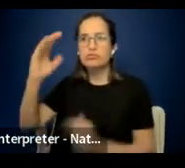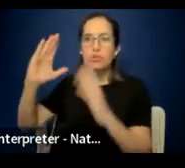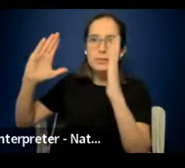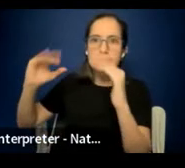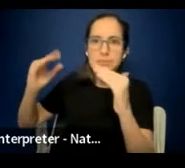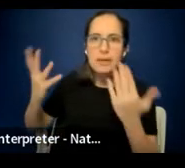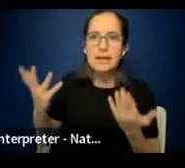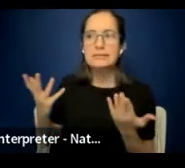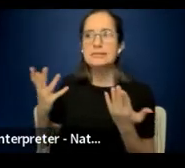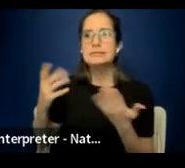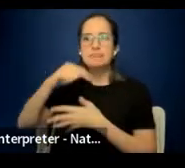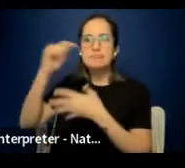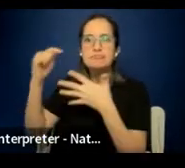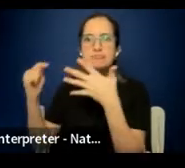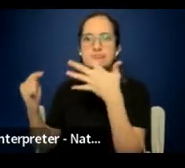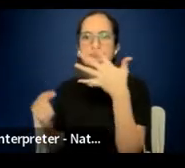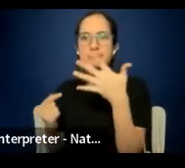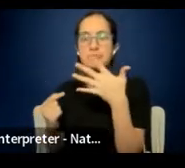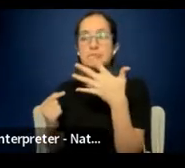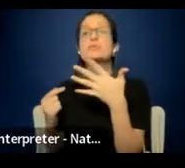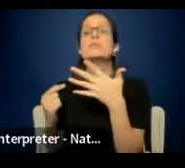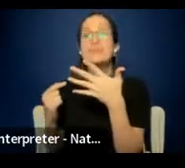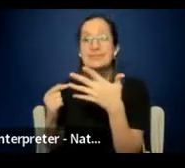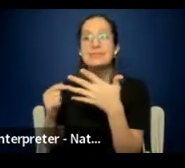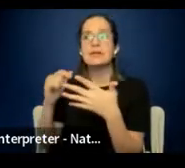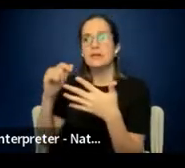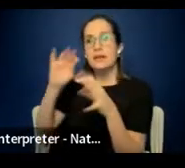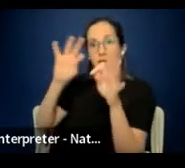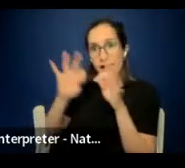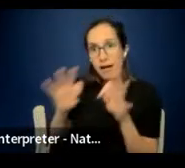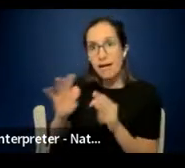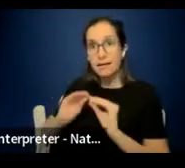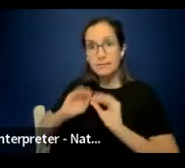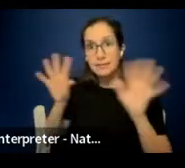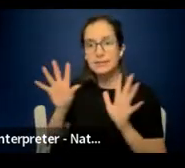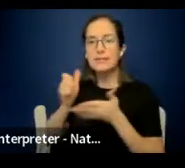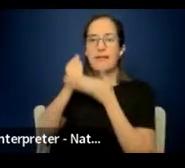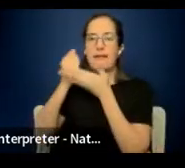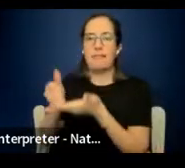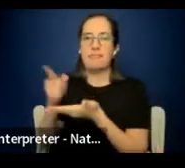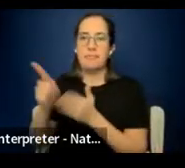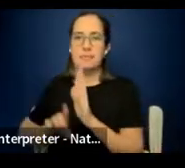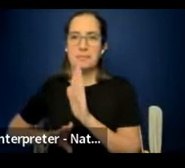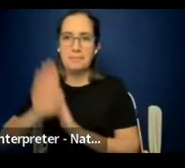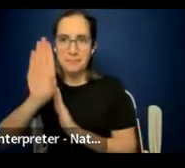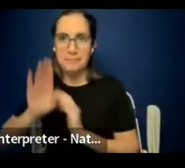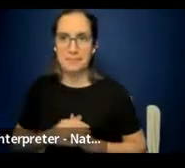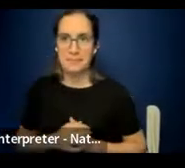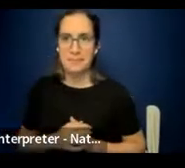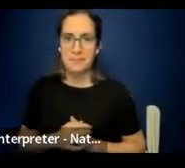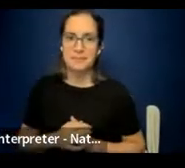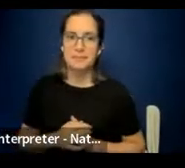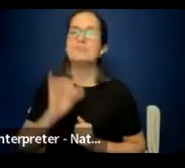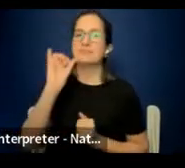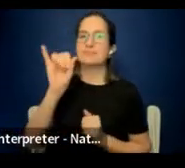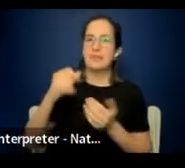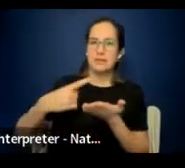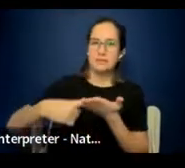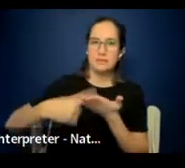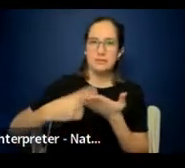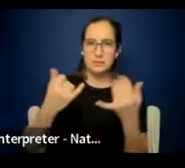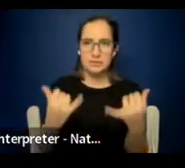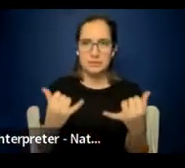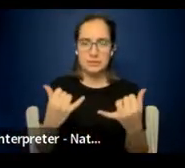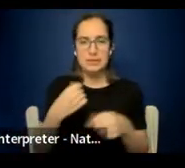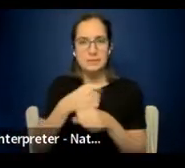organization. So we're really going to be talking today about how to set our volunteers up for success and make sure that they're able to help us sort of deliver on, you know,